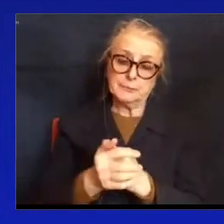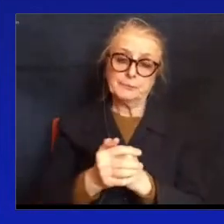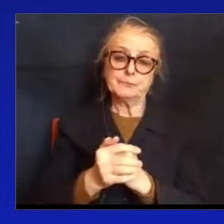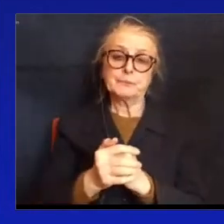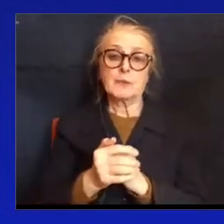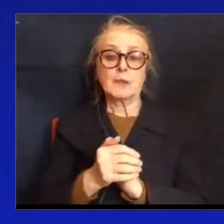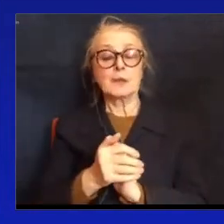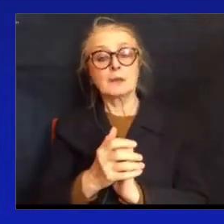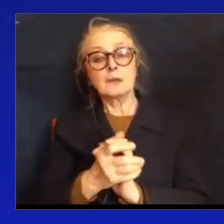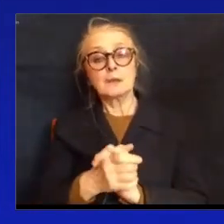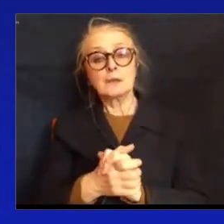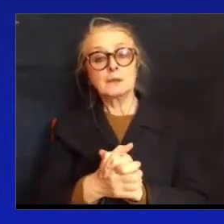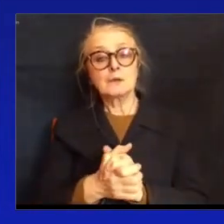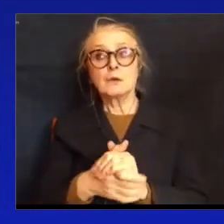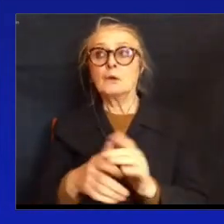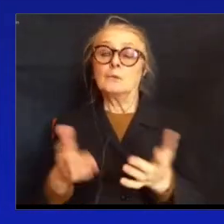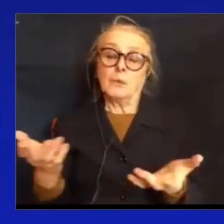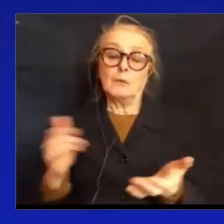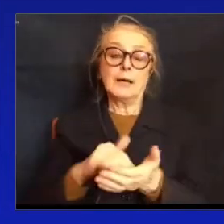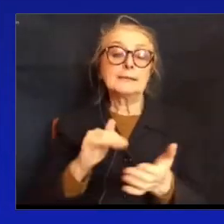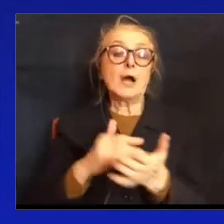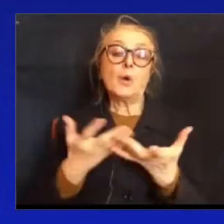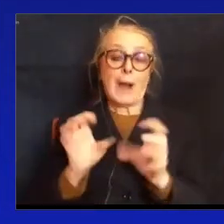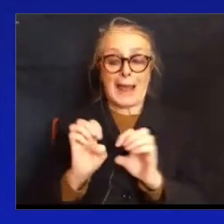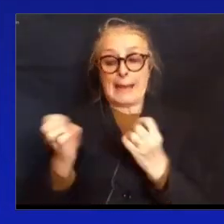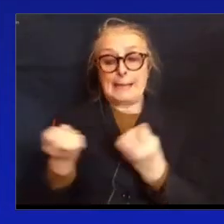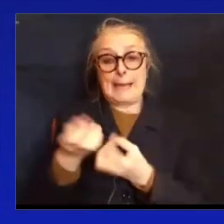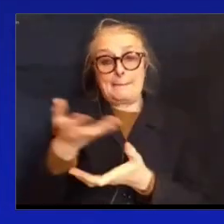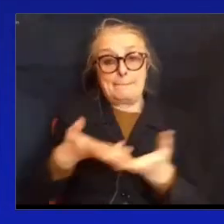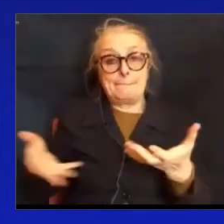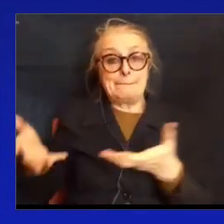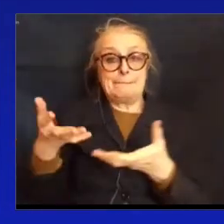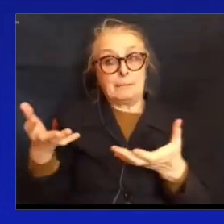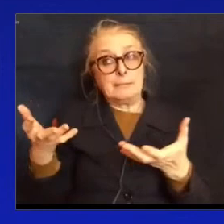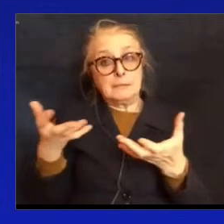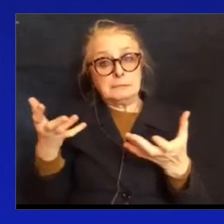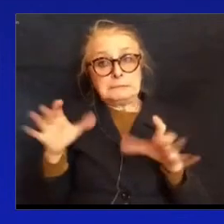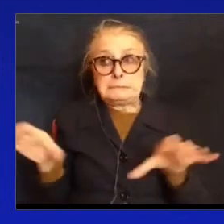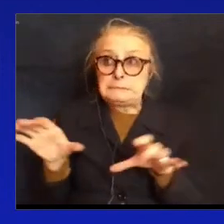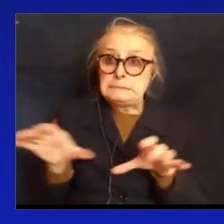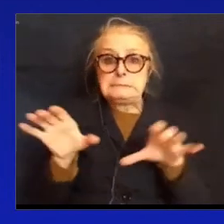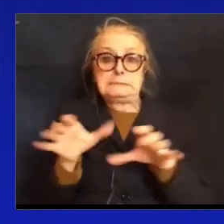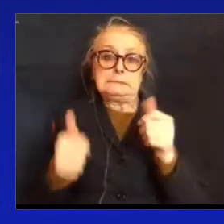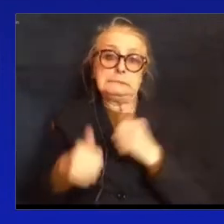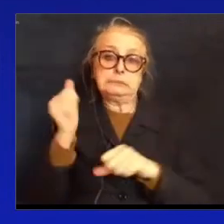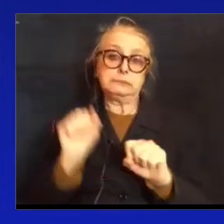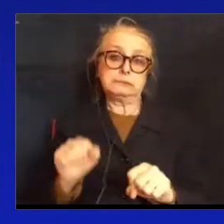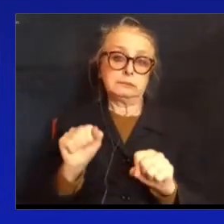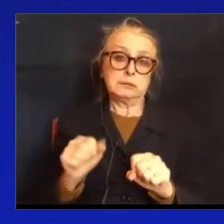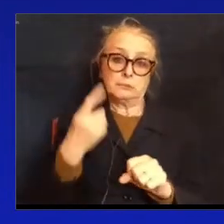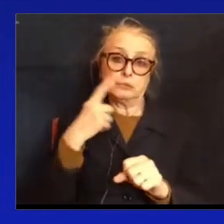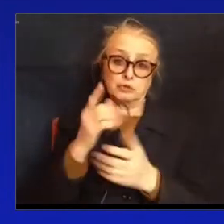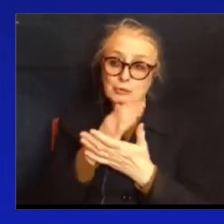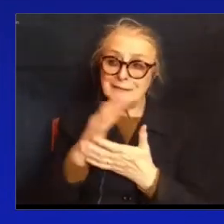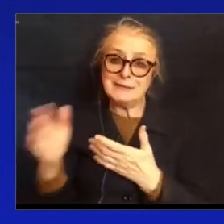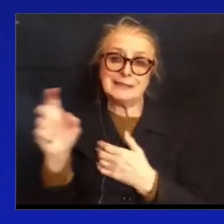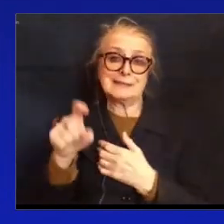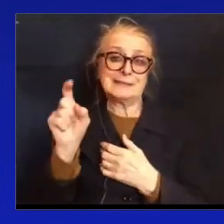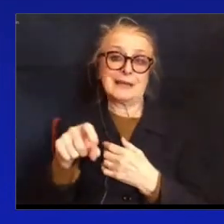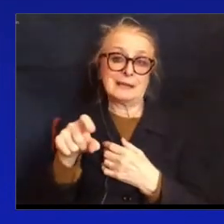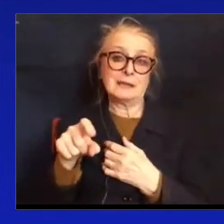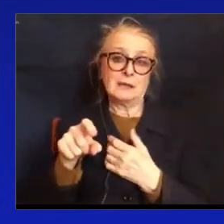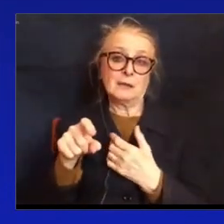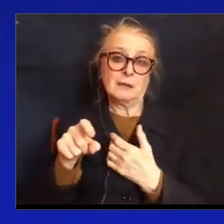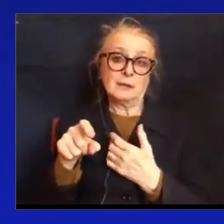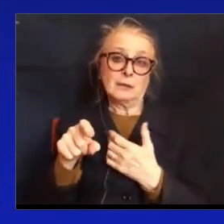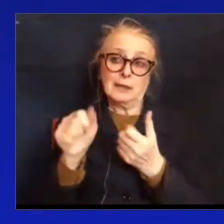our team is making sure that all of the follow-up is done. And in fact, with all travelers, this is a flag for